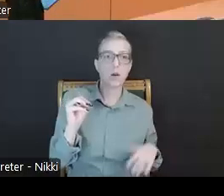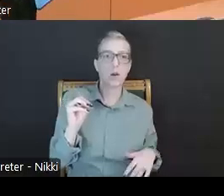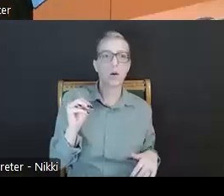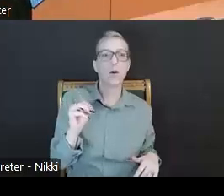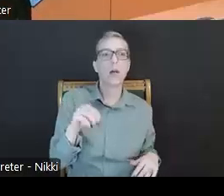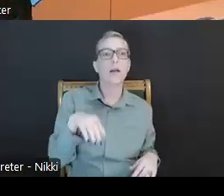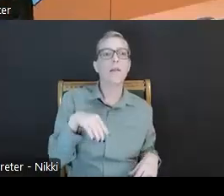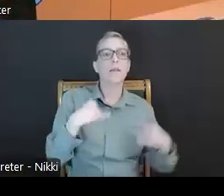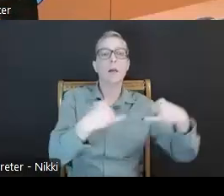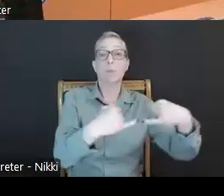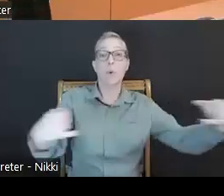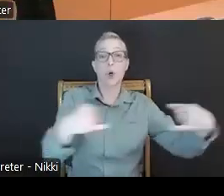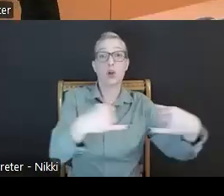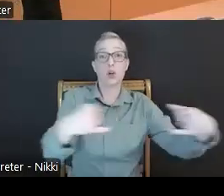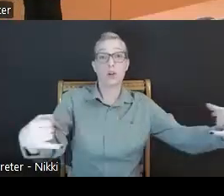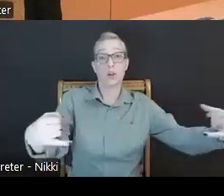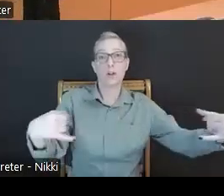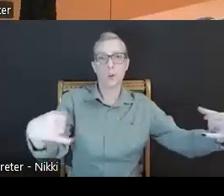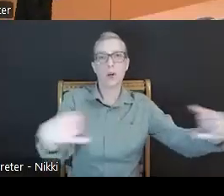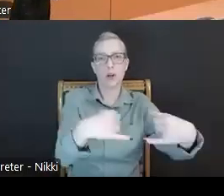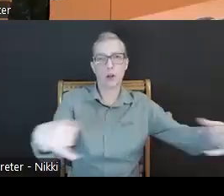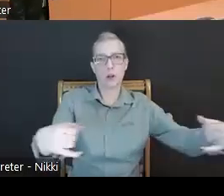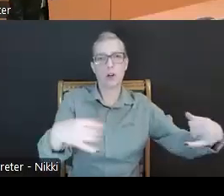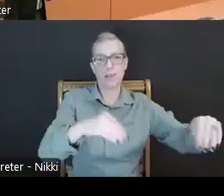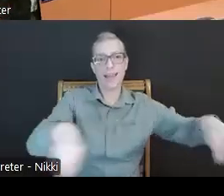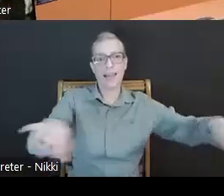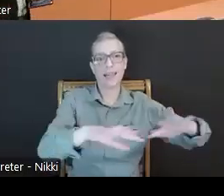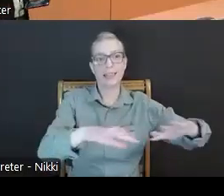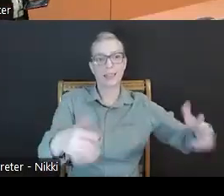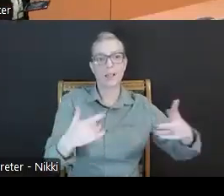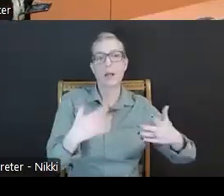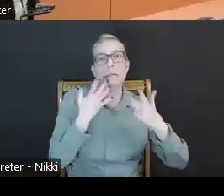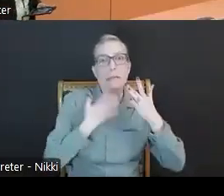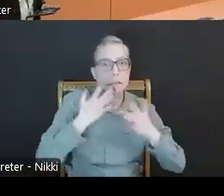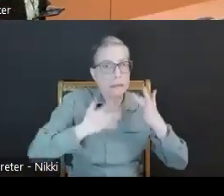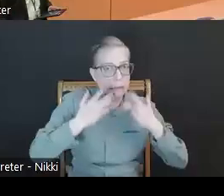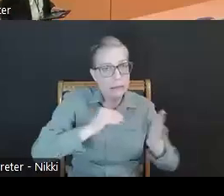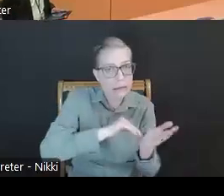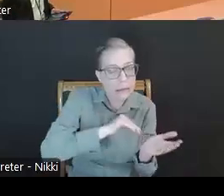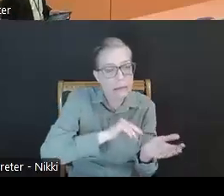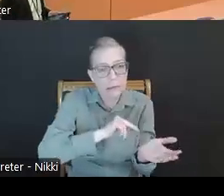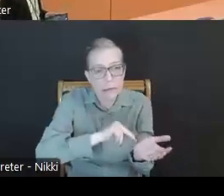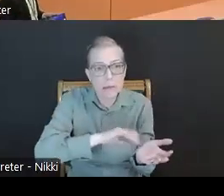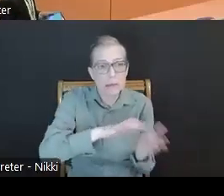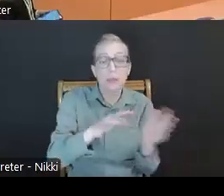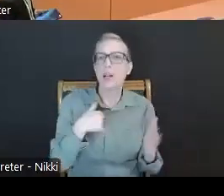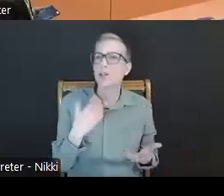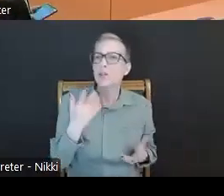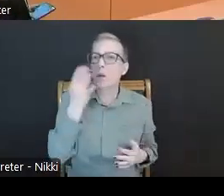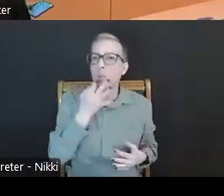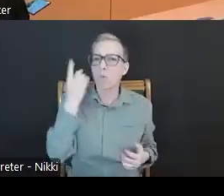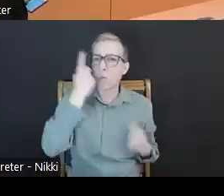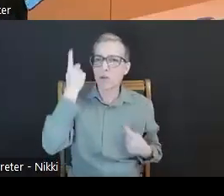if in future collaboration, there would be opportunities to kind of promote some interdisciplinary or some